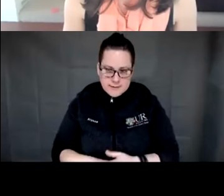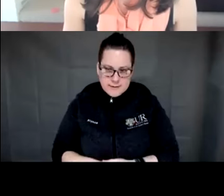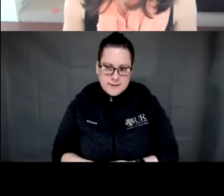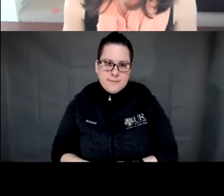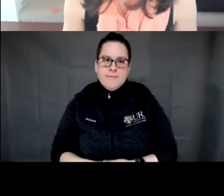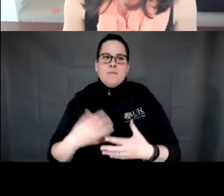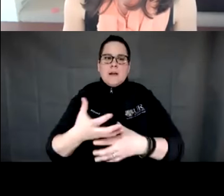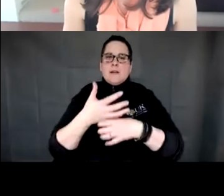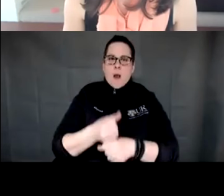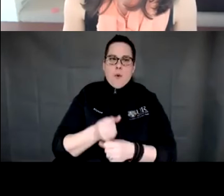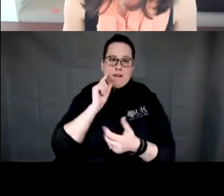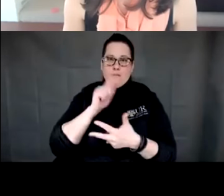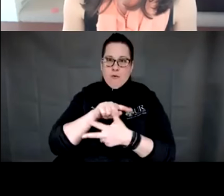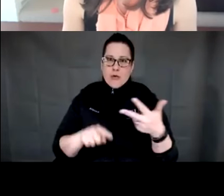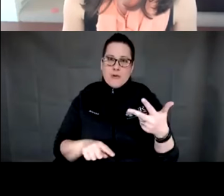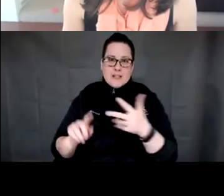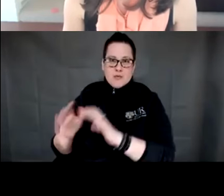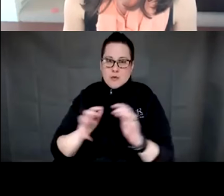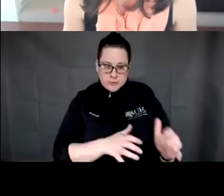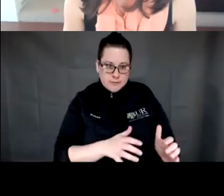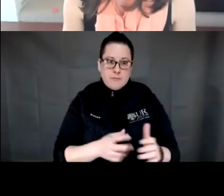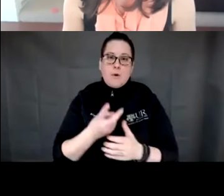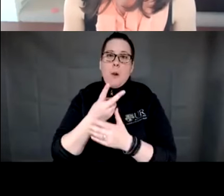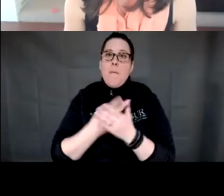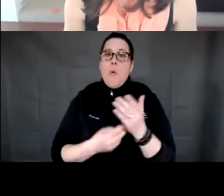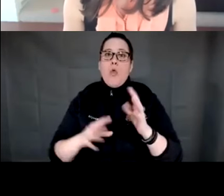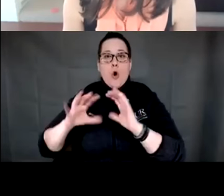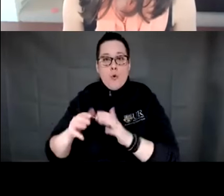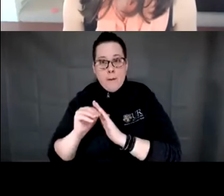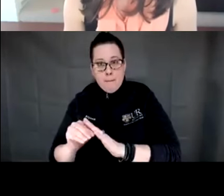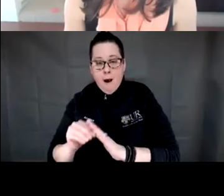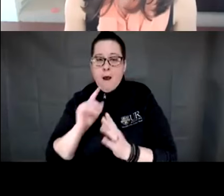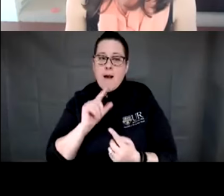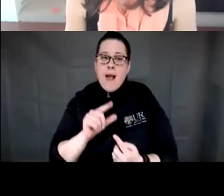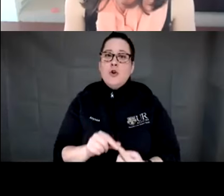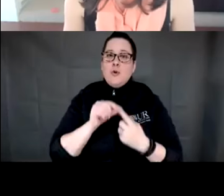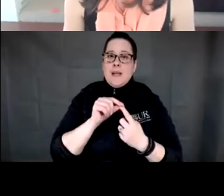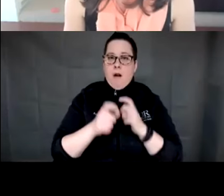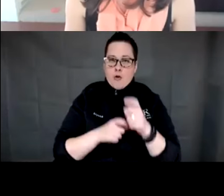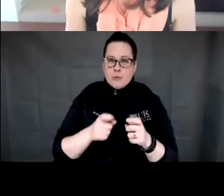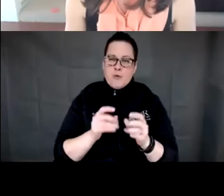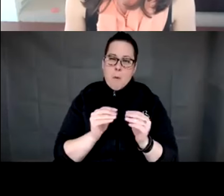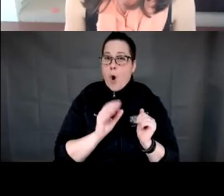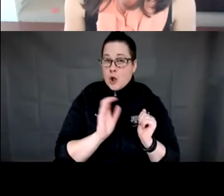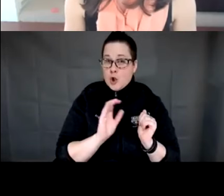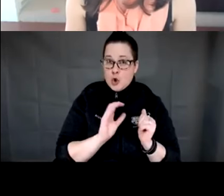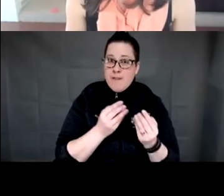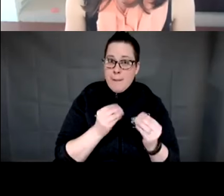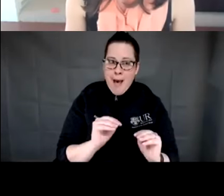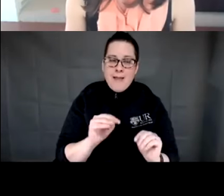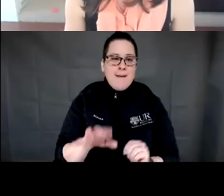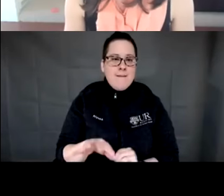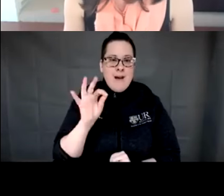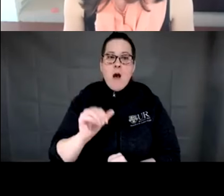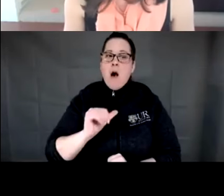just to summarize for these three variable groups, for both the group model and the unique contribution, that's the more conservative method, we found